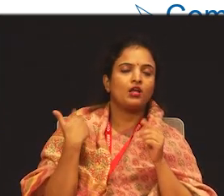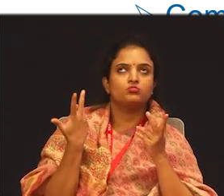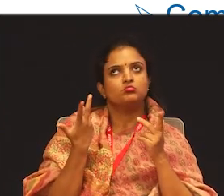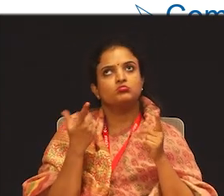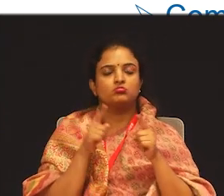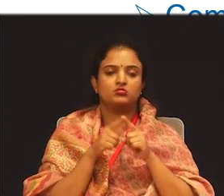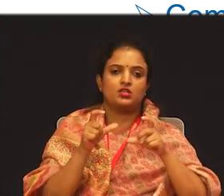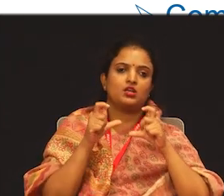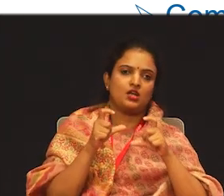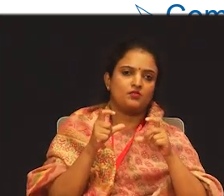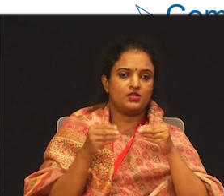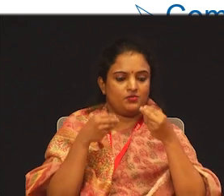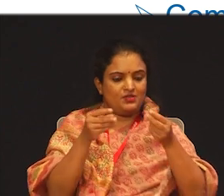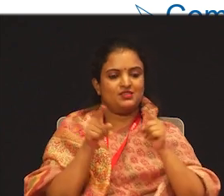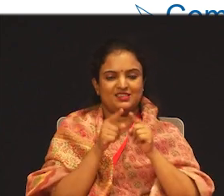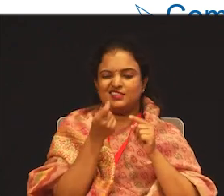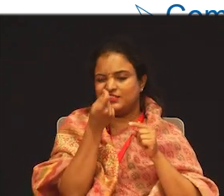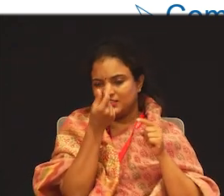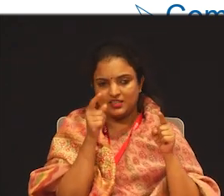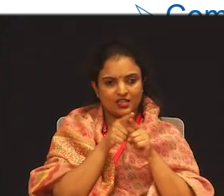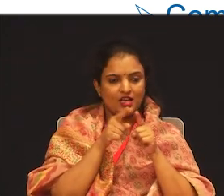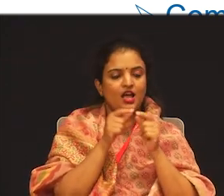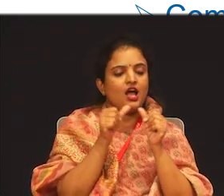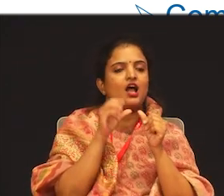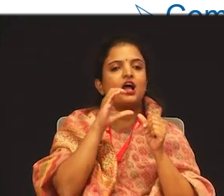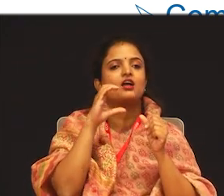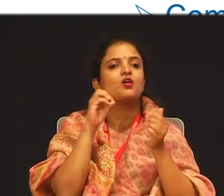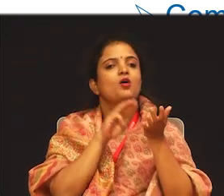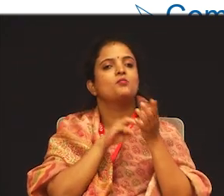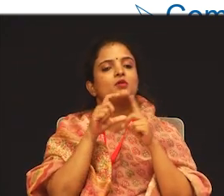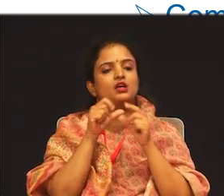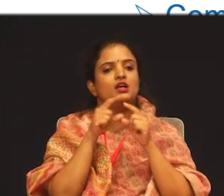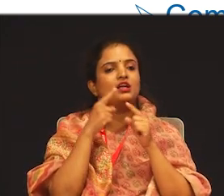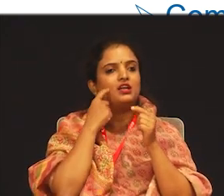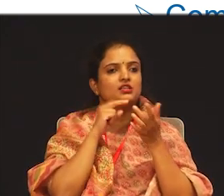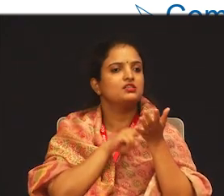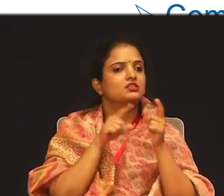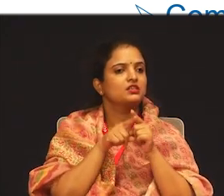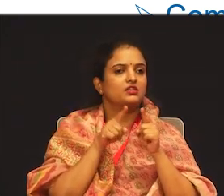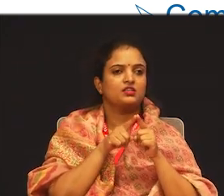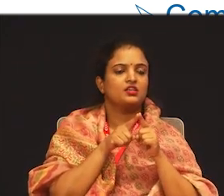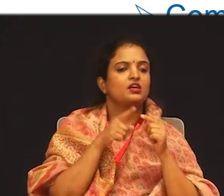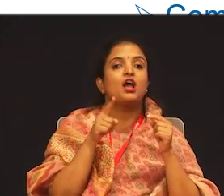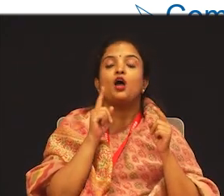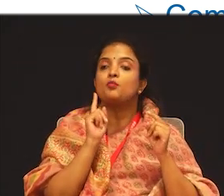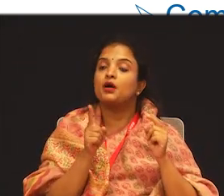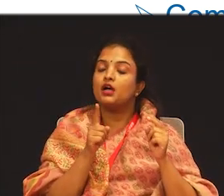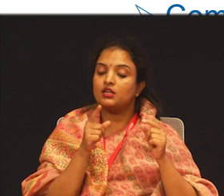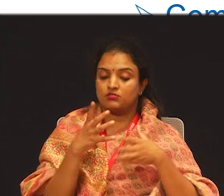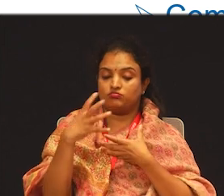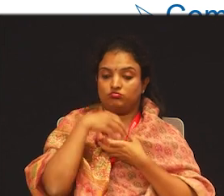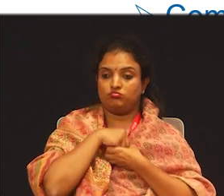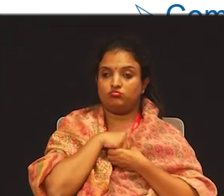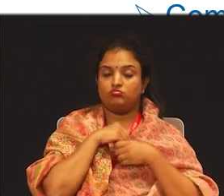become comfortable. This could be an example of accommodation. And modification lies somewhere between adaptation and